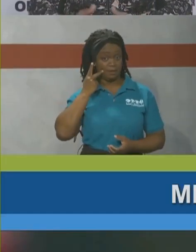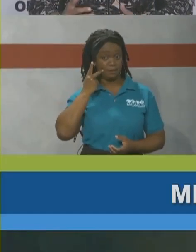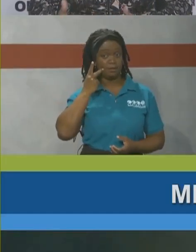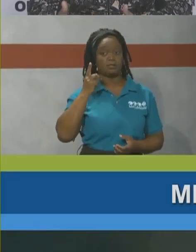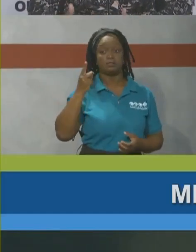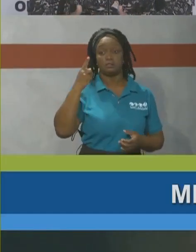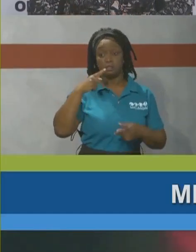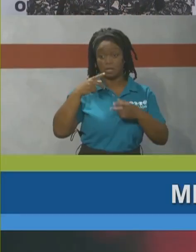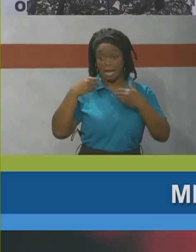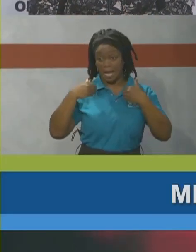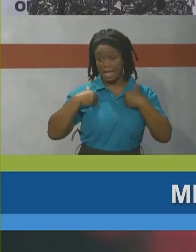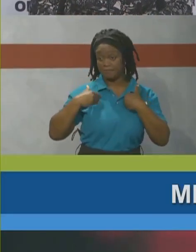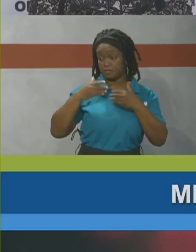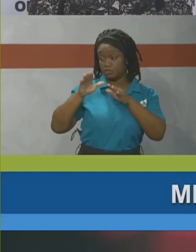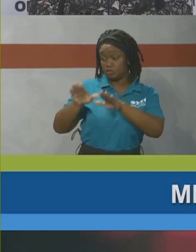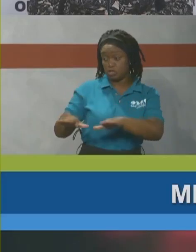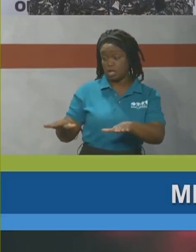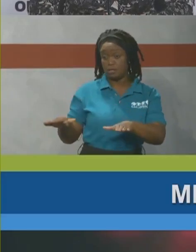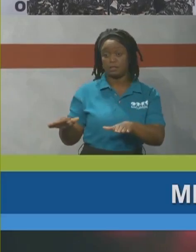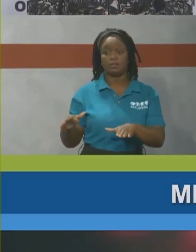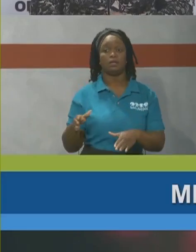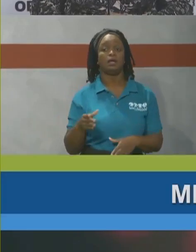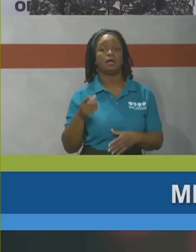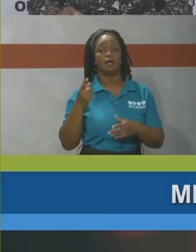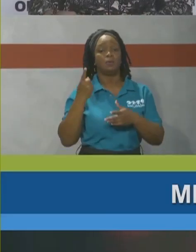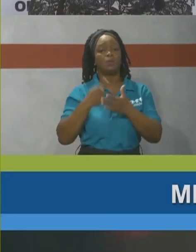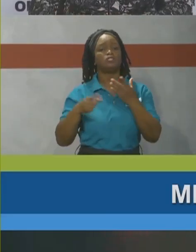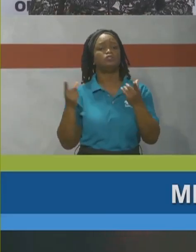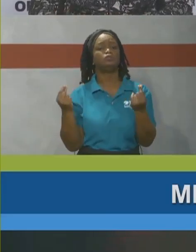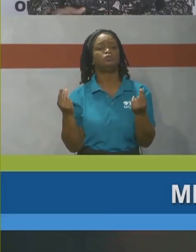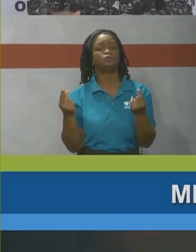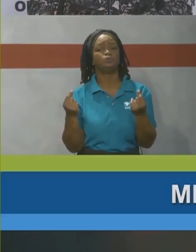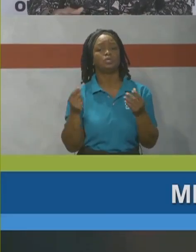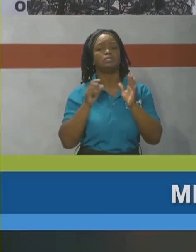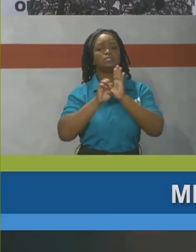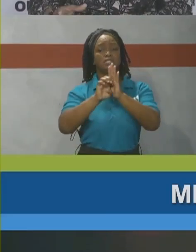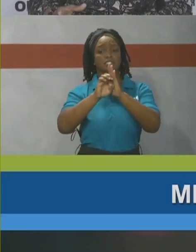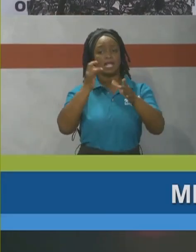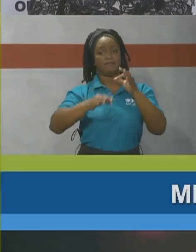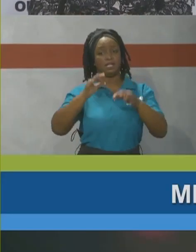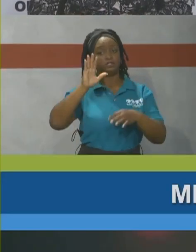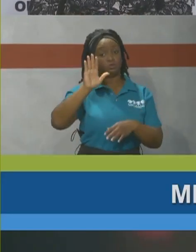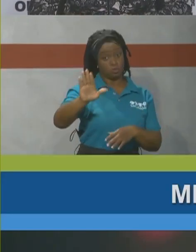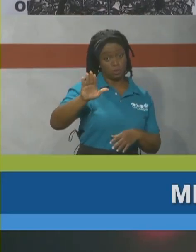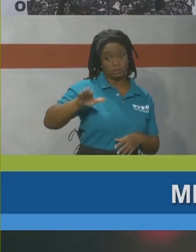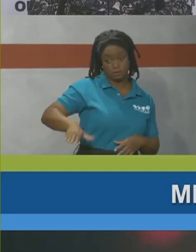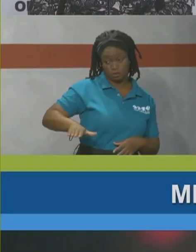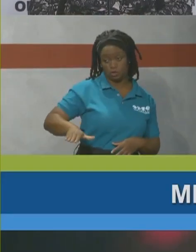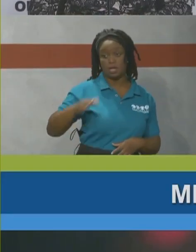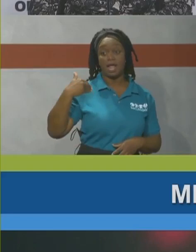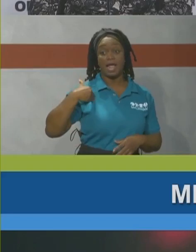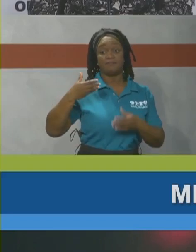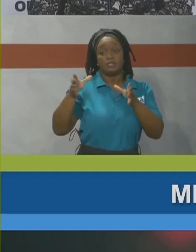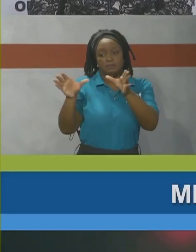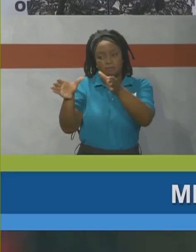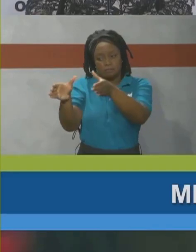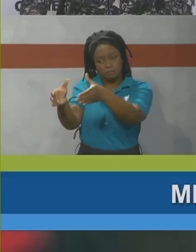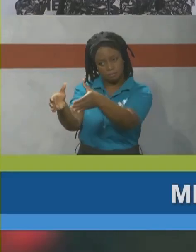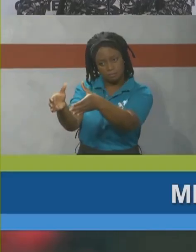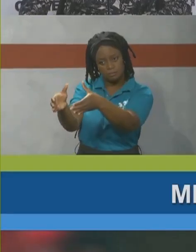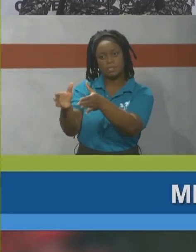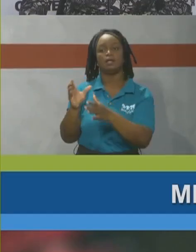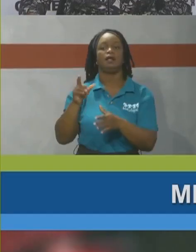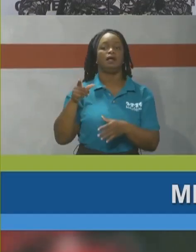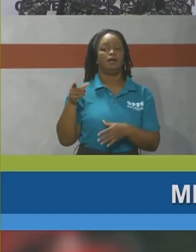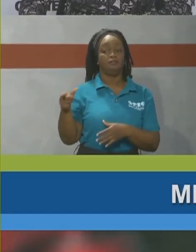aware of what we should do. So for instance, if your child belongs in that vulnerable age group, that vulnerable group